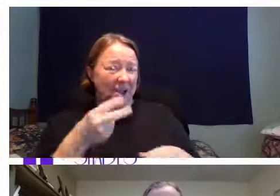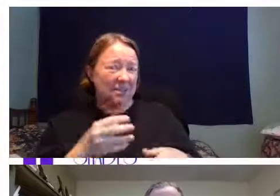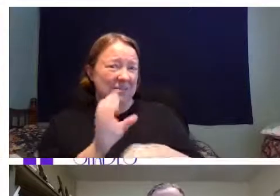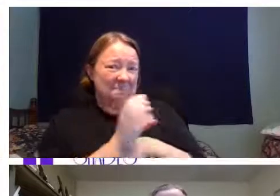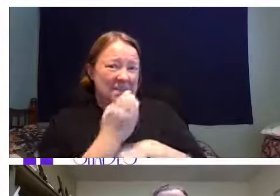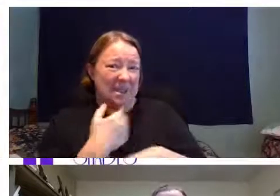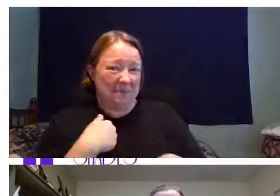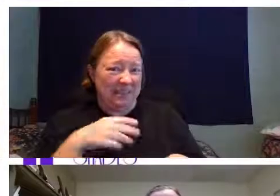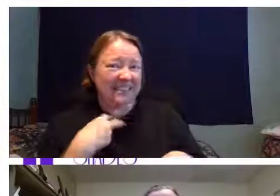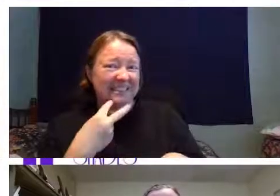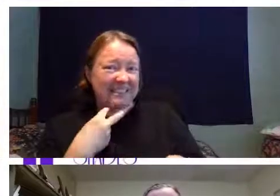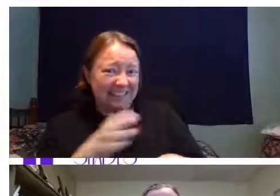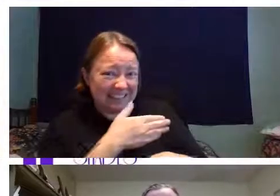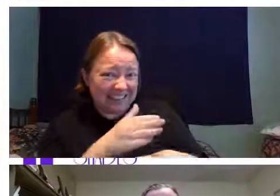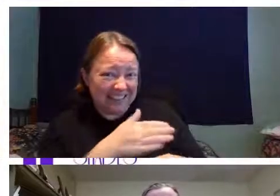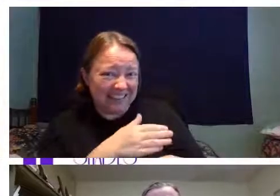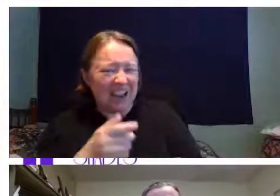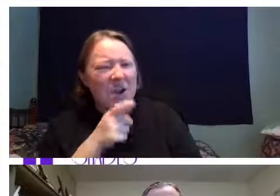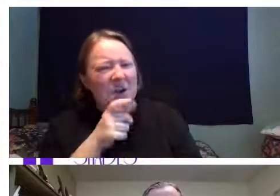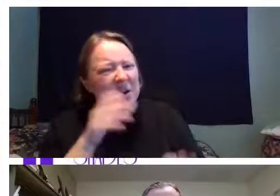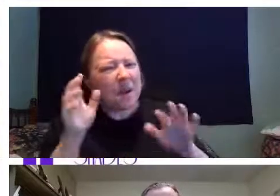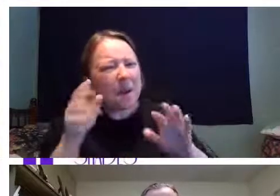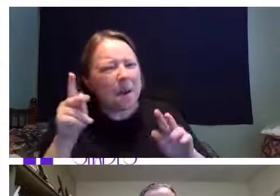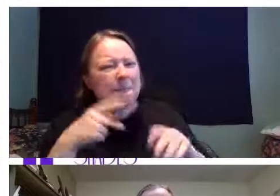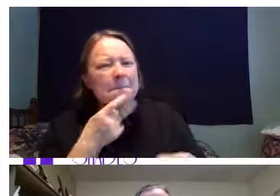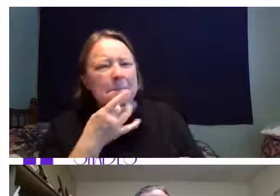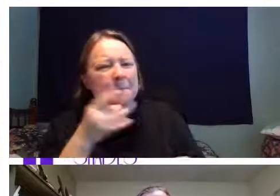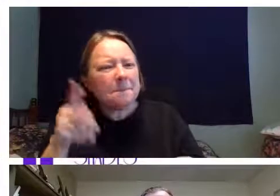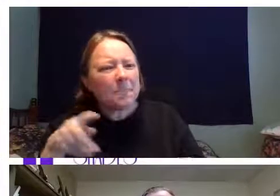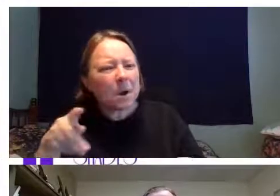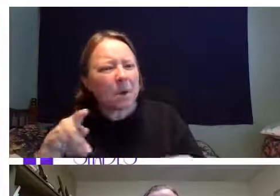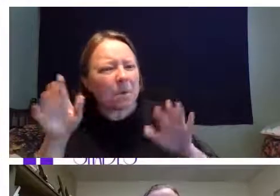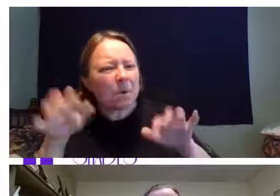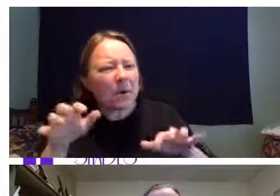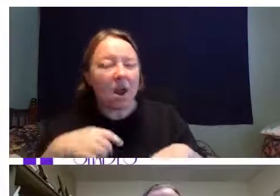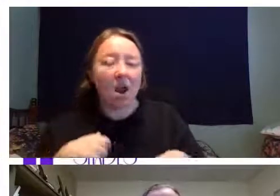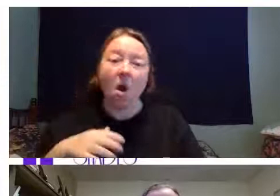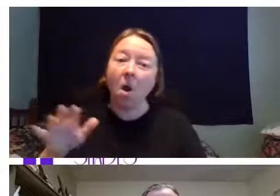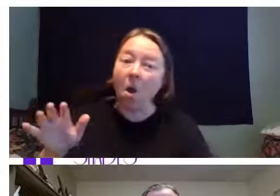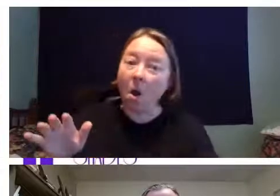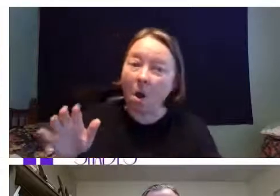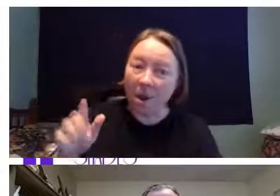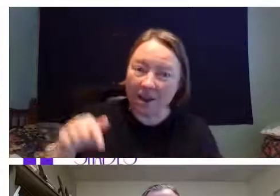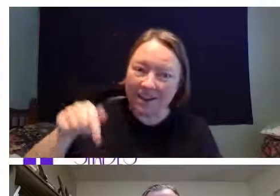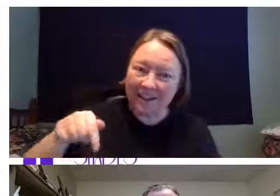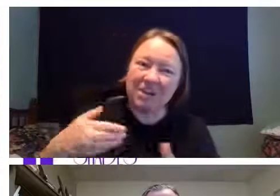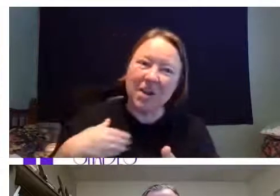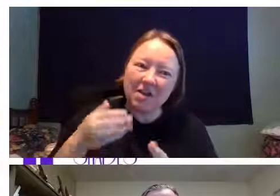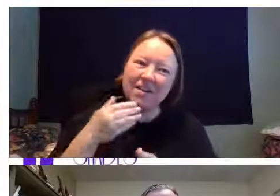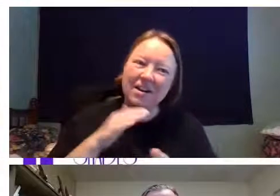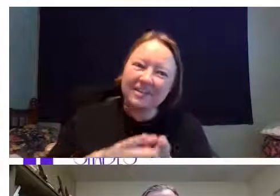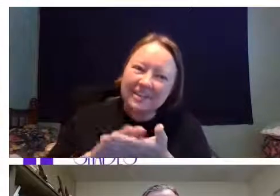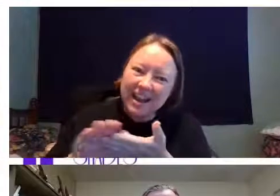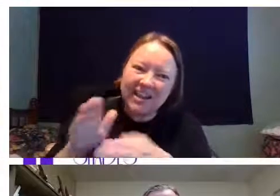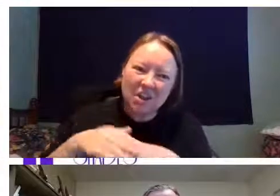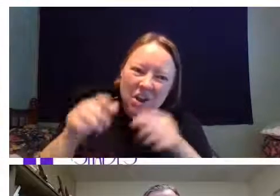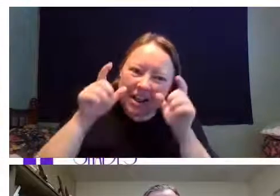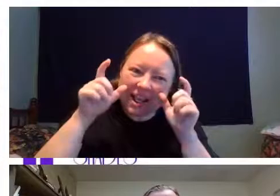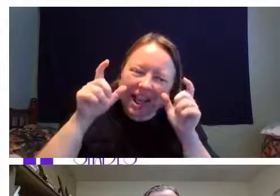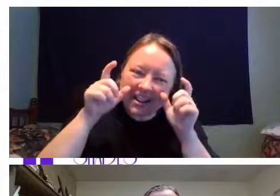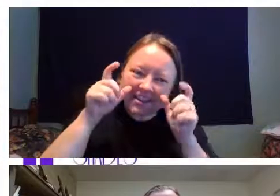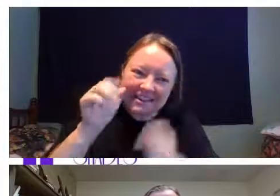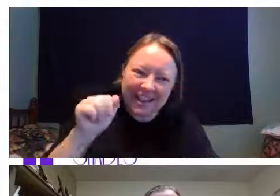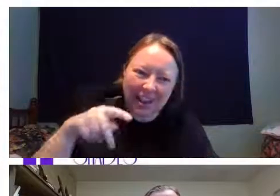Rain? Sing it. He's down here. Oh my gosh, you got a compliment on your glasses,